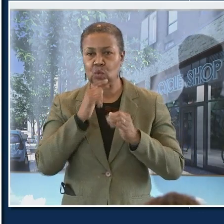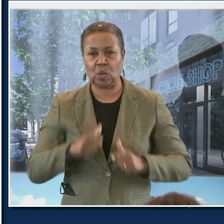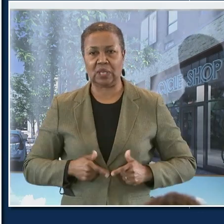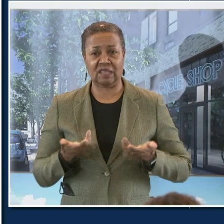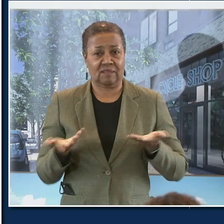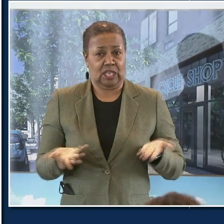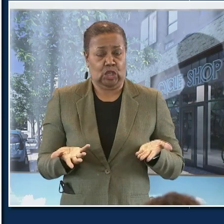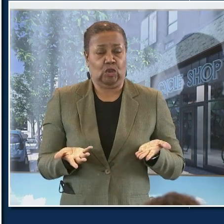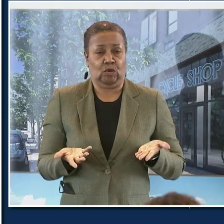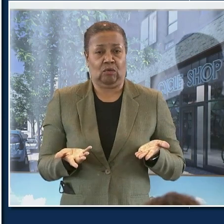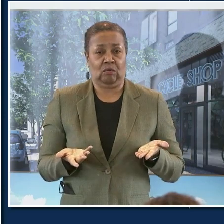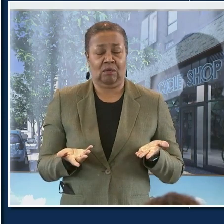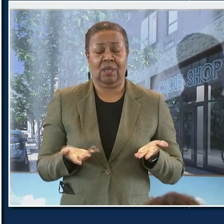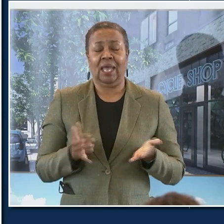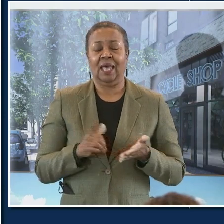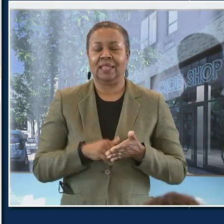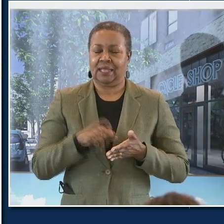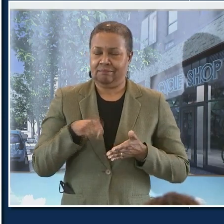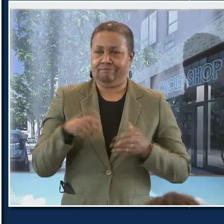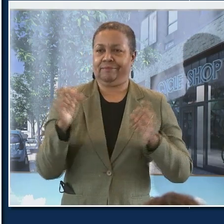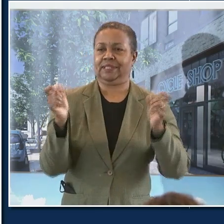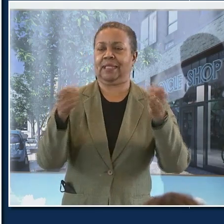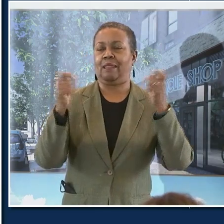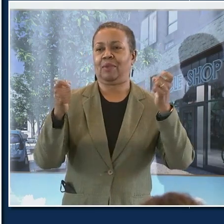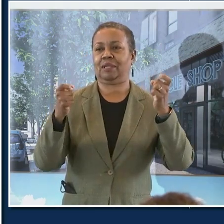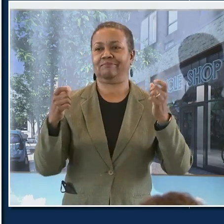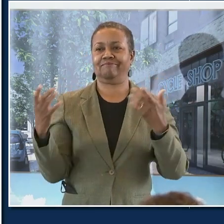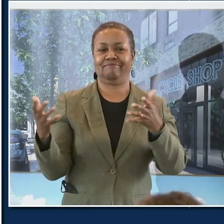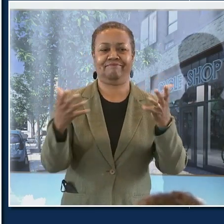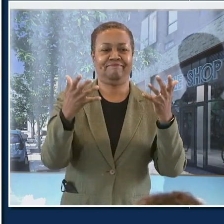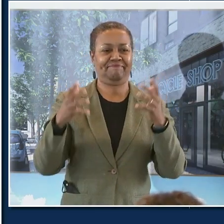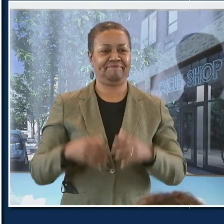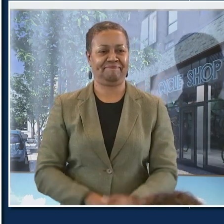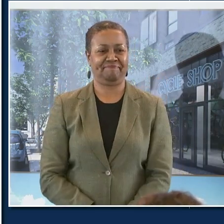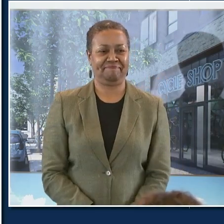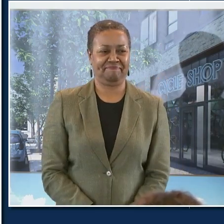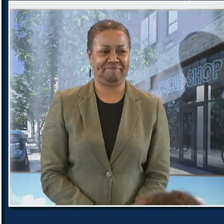here. And that is something to celebrate.